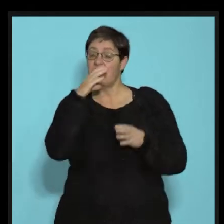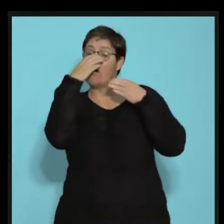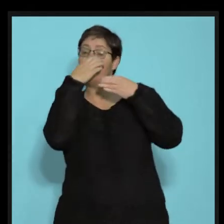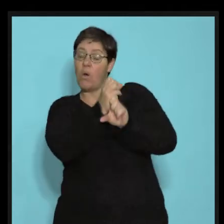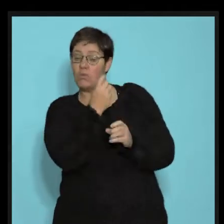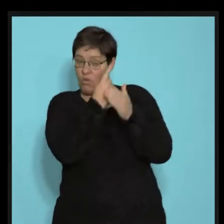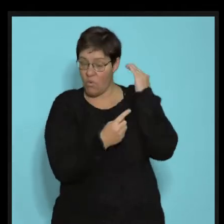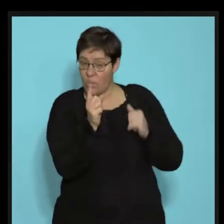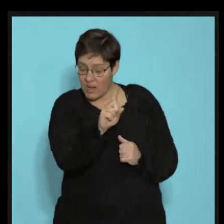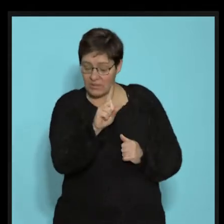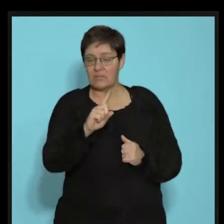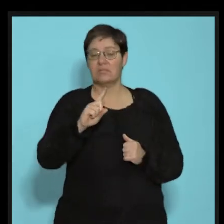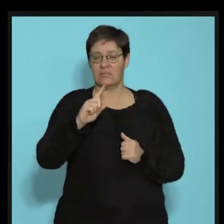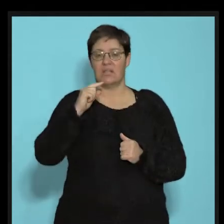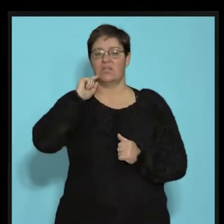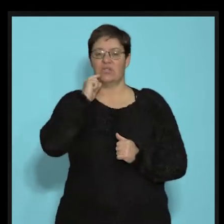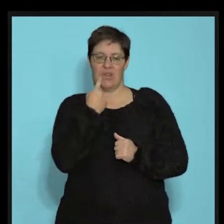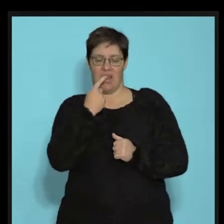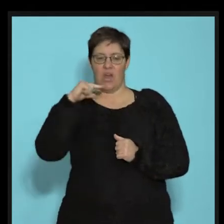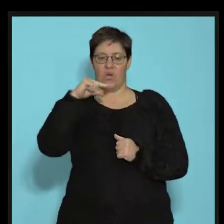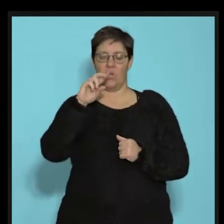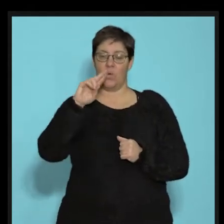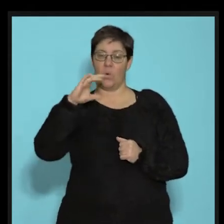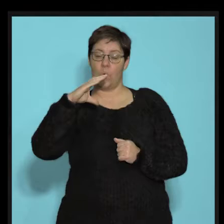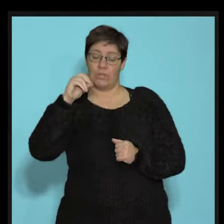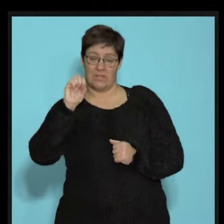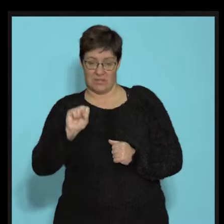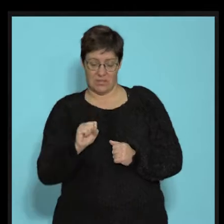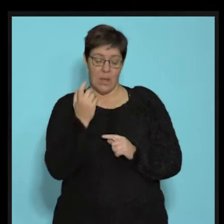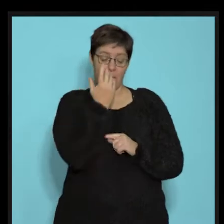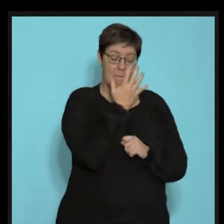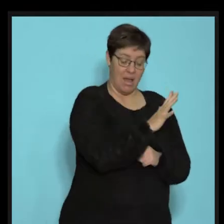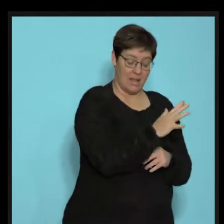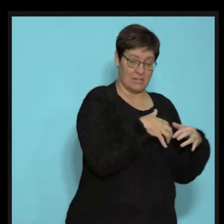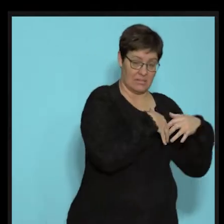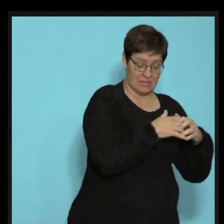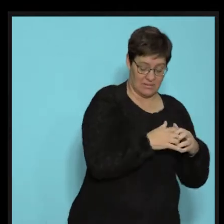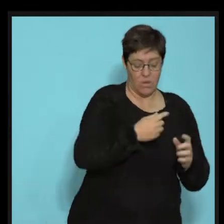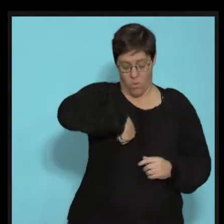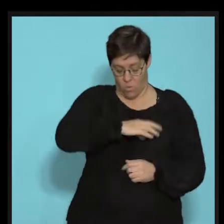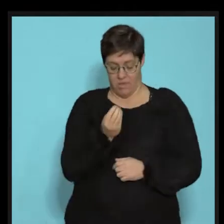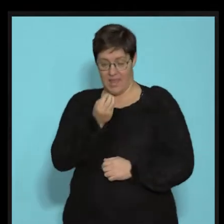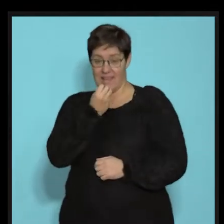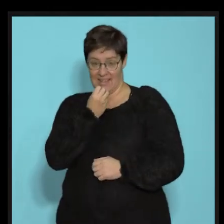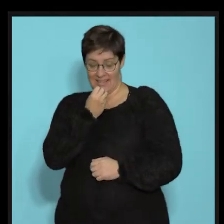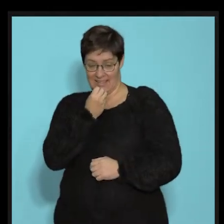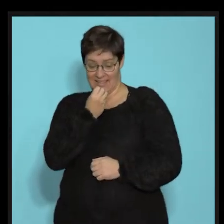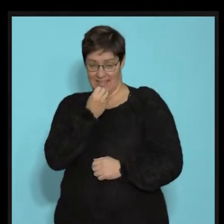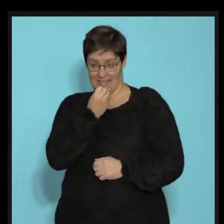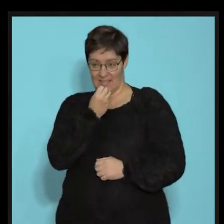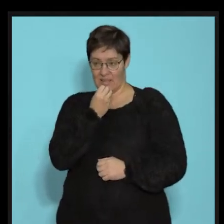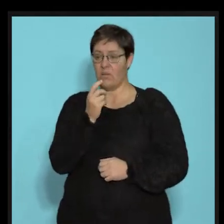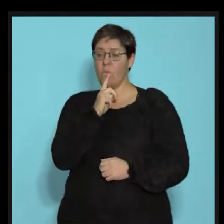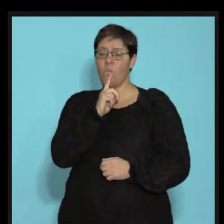on glucose. So the plants made it, we ate it, and the reason why we had to